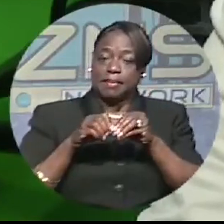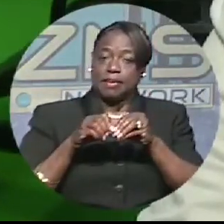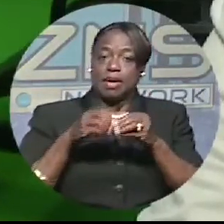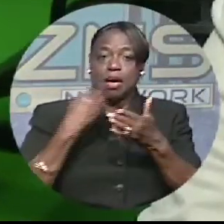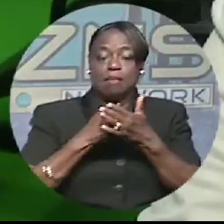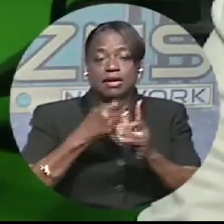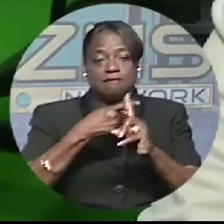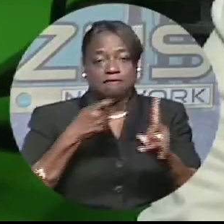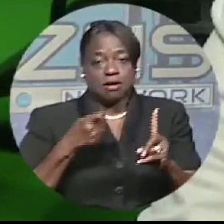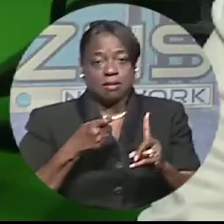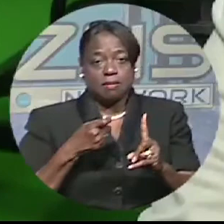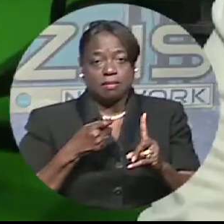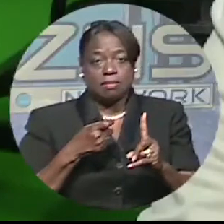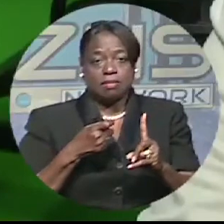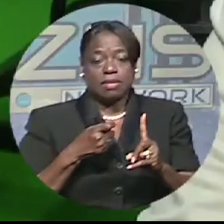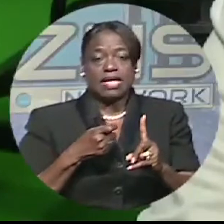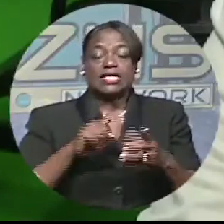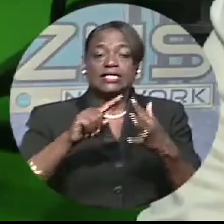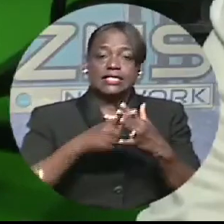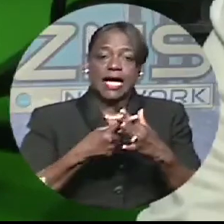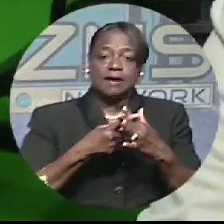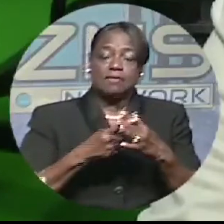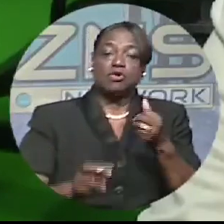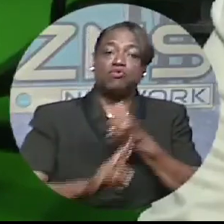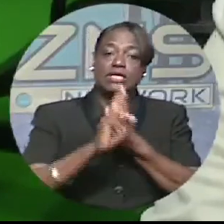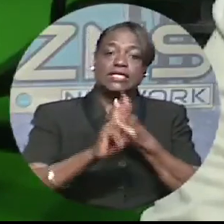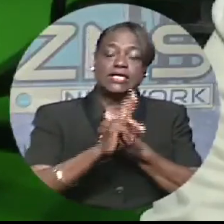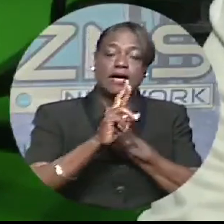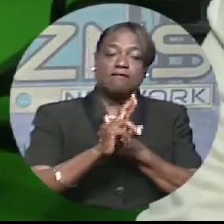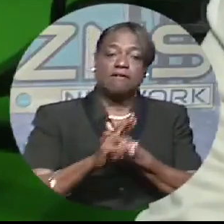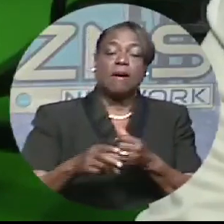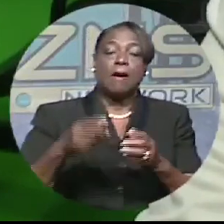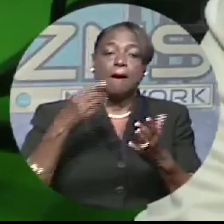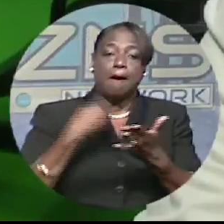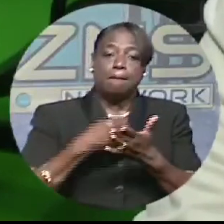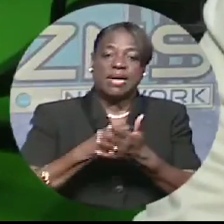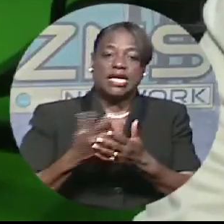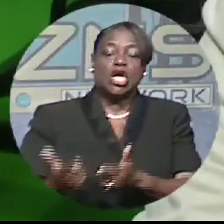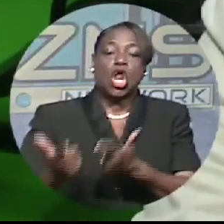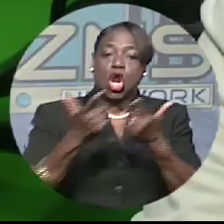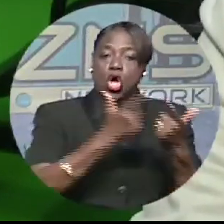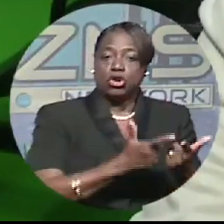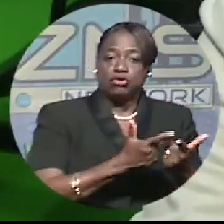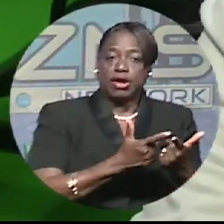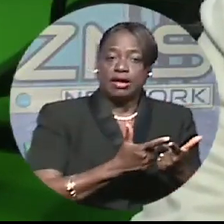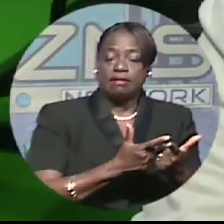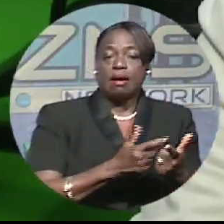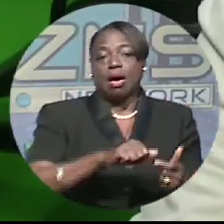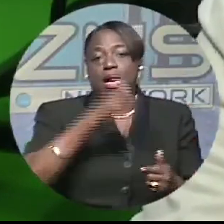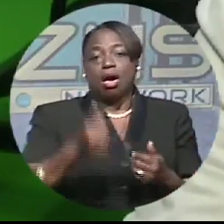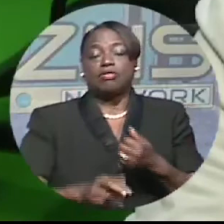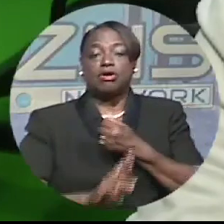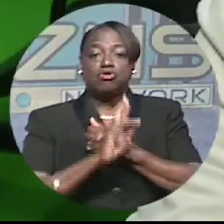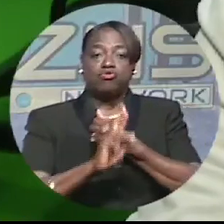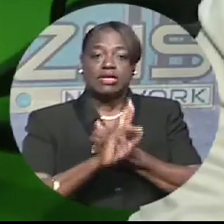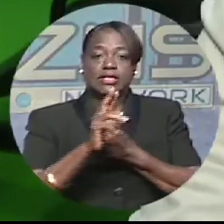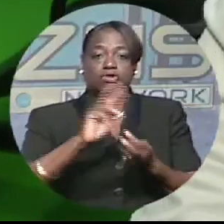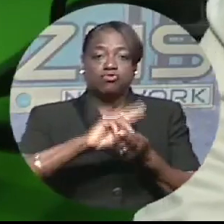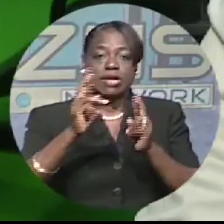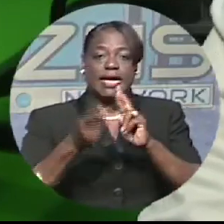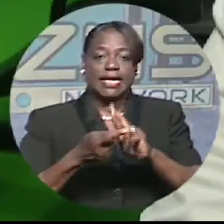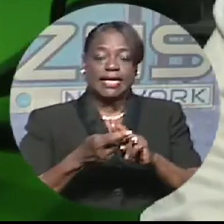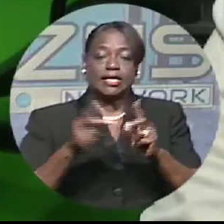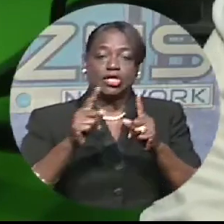we understand the risk of money laundering that they have expressed concerns about. We understand the other risks that are related to doing banking